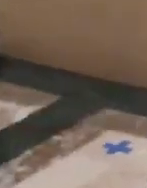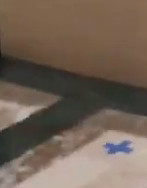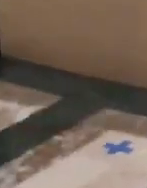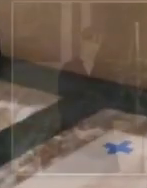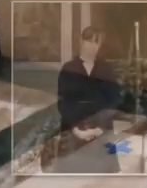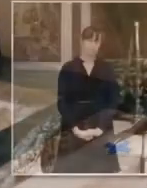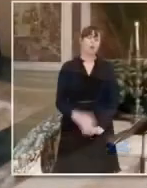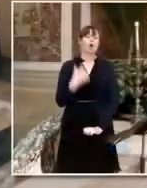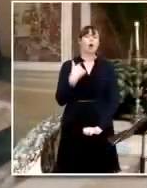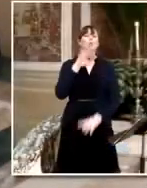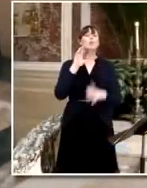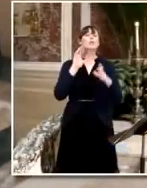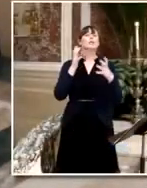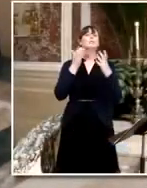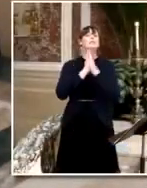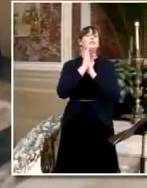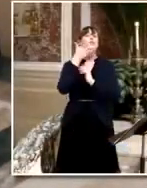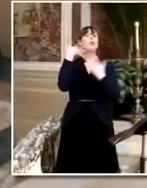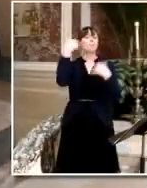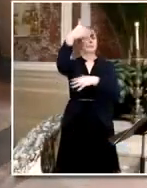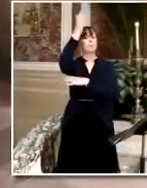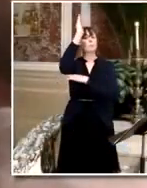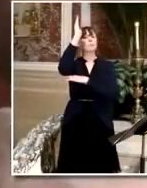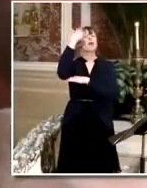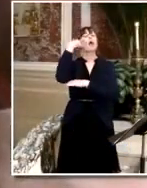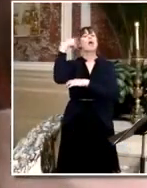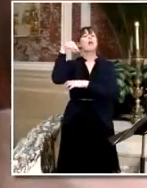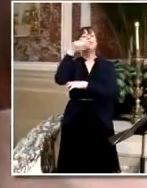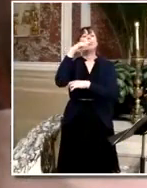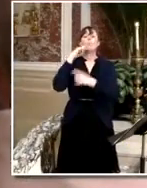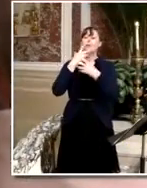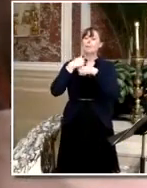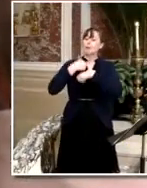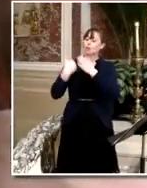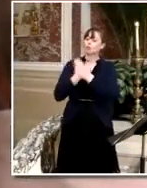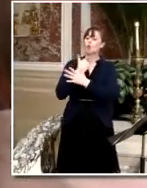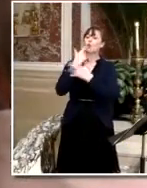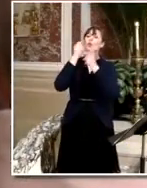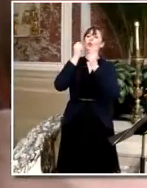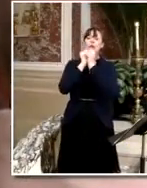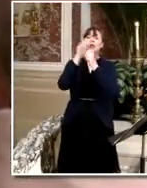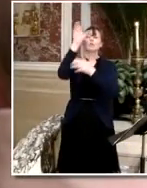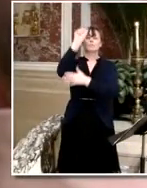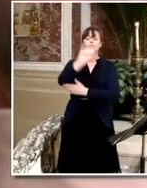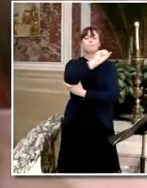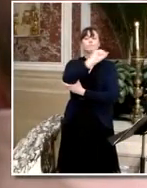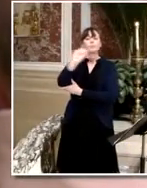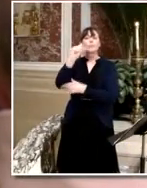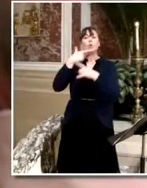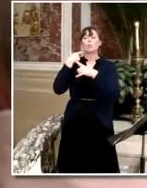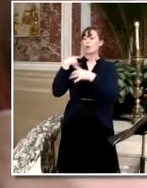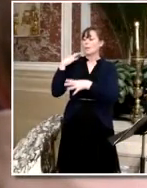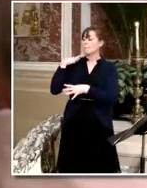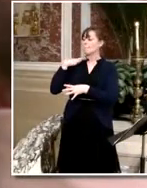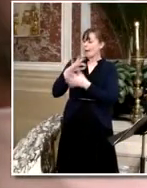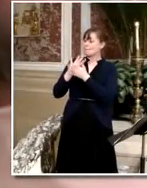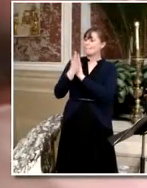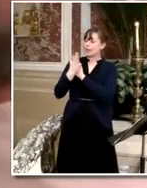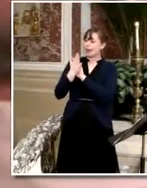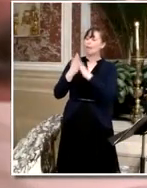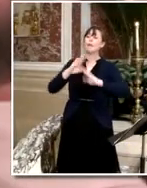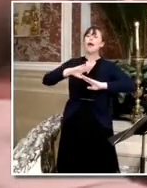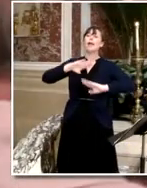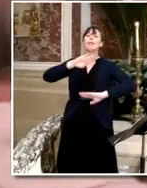We beseech you, Almighty God, that those you renew by your sacraments may merit to become the